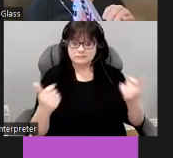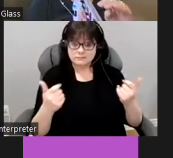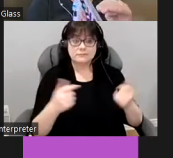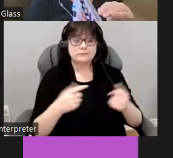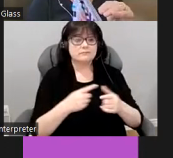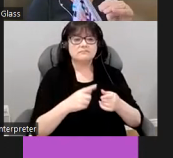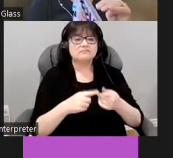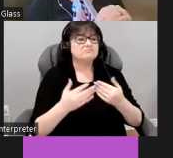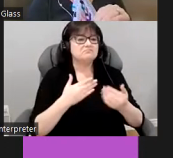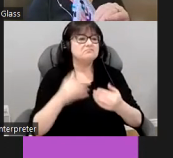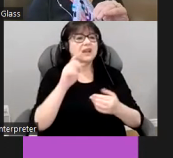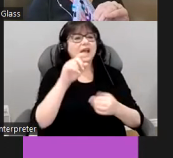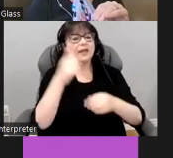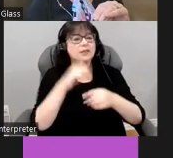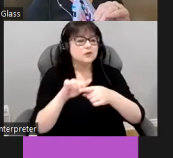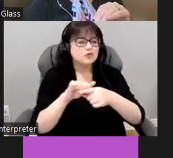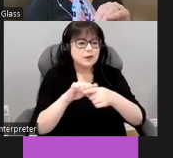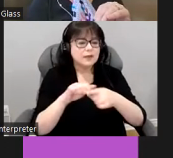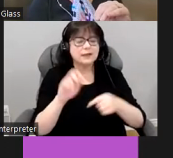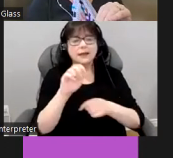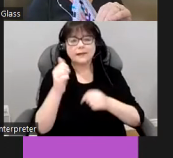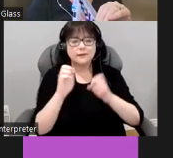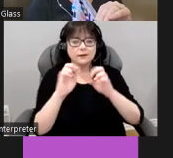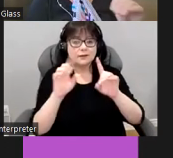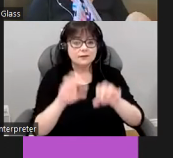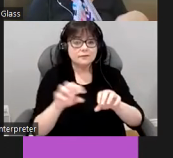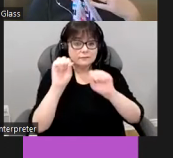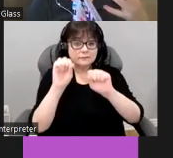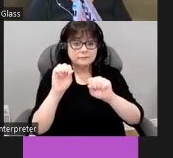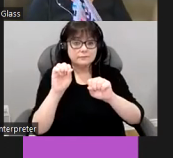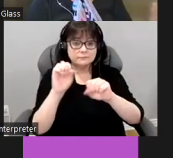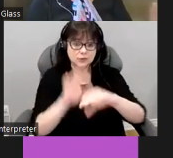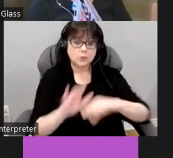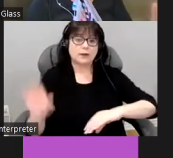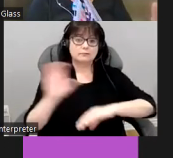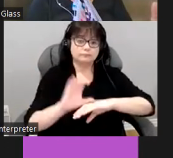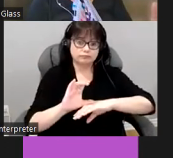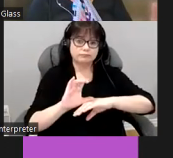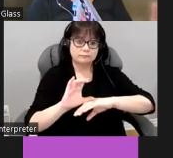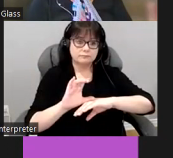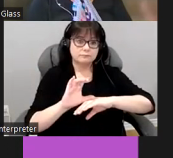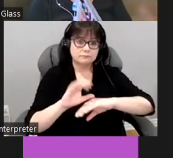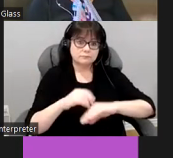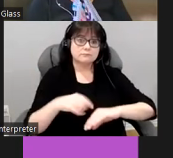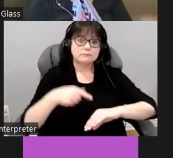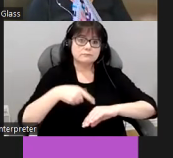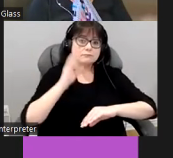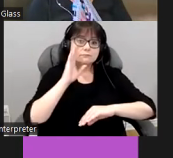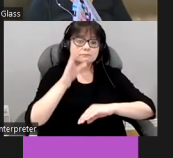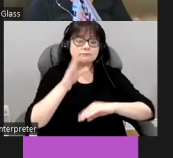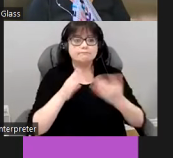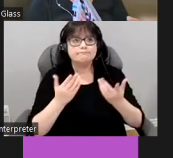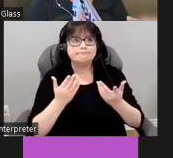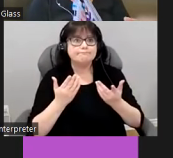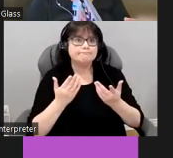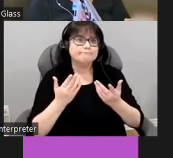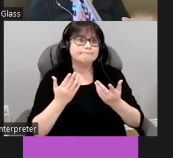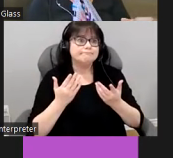kind of training or education that one person undertakes will be that much easier